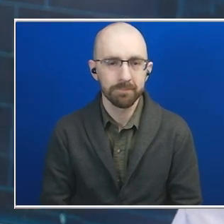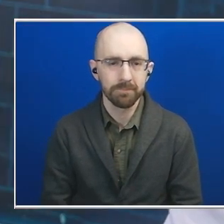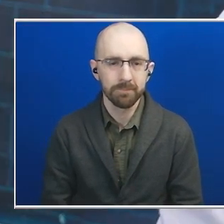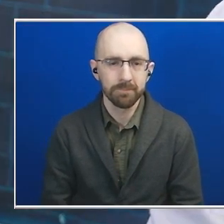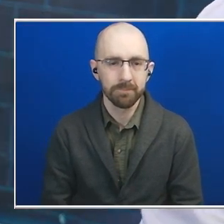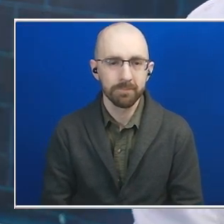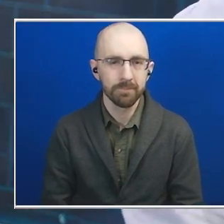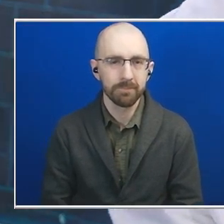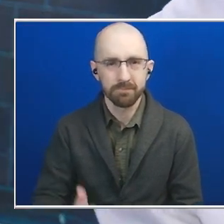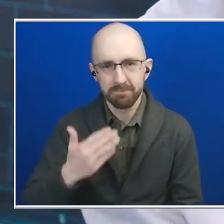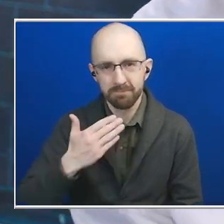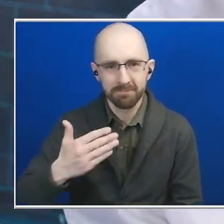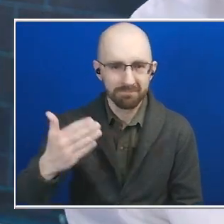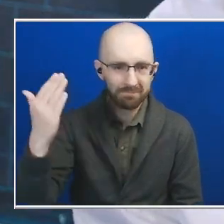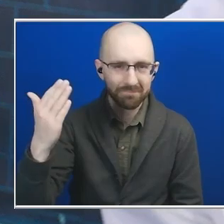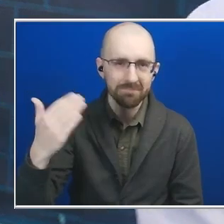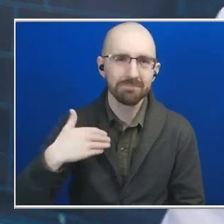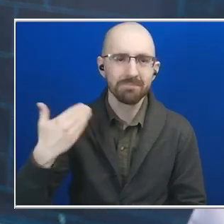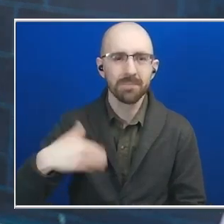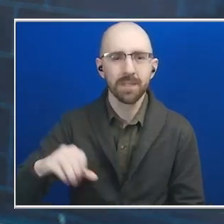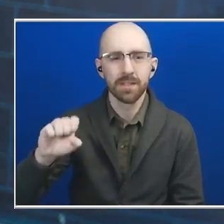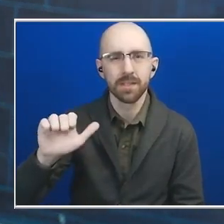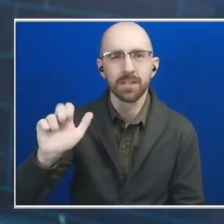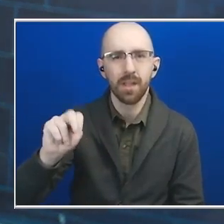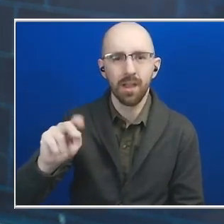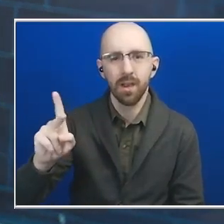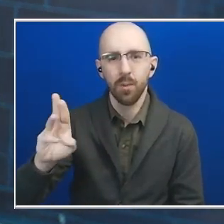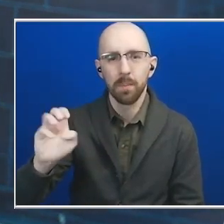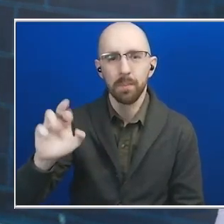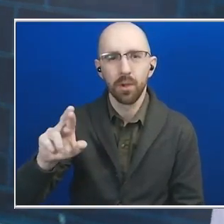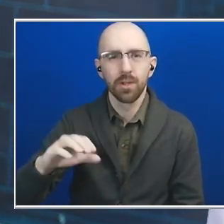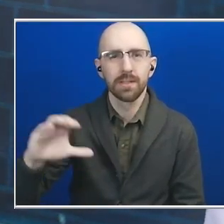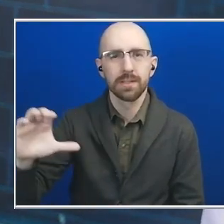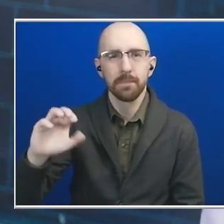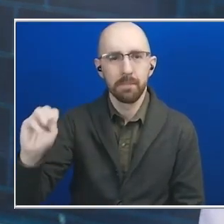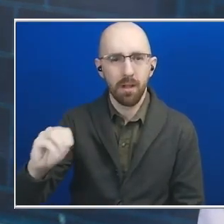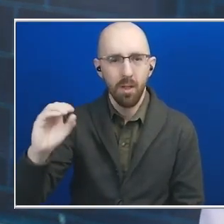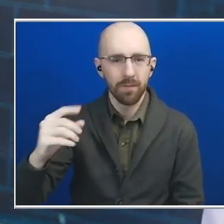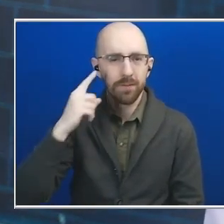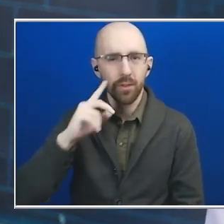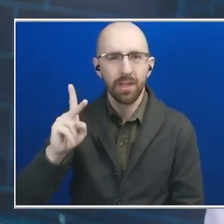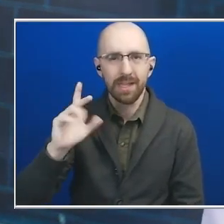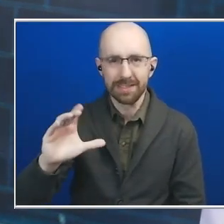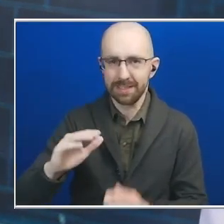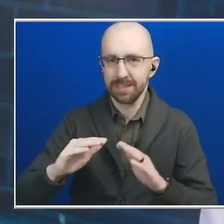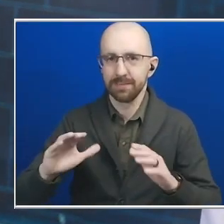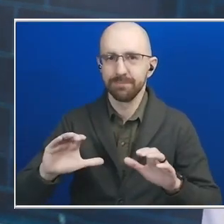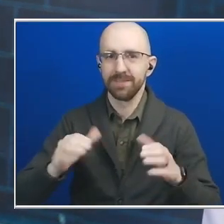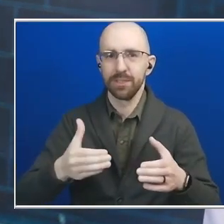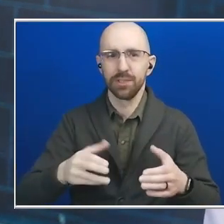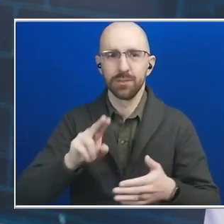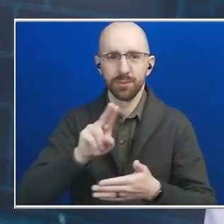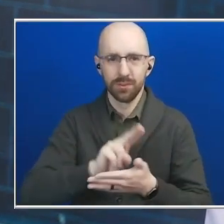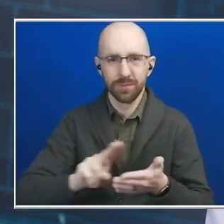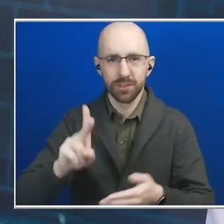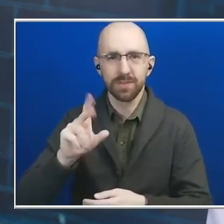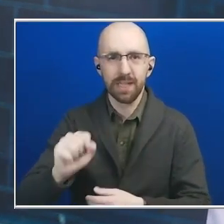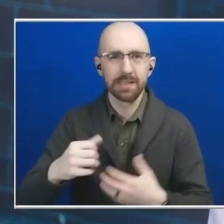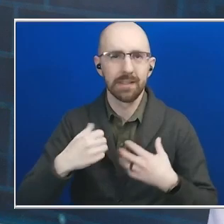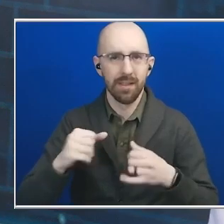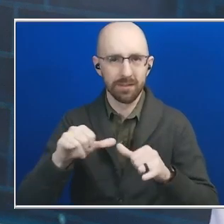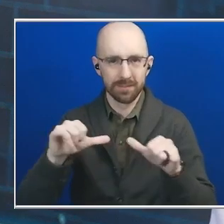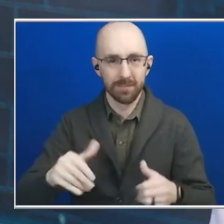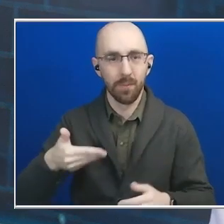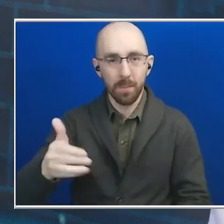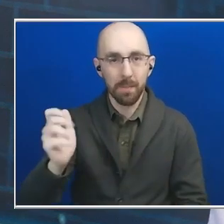Good morning. I'm Dr. Sean Coomer, Chief Medical Officer for the Kansas City Division of the University of Kansas Health System. Welcome back to Open Mics